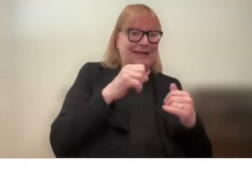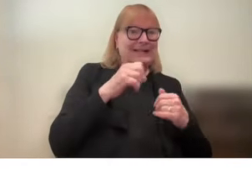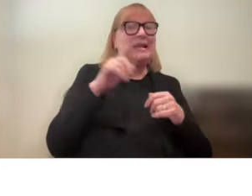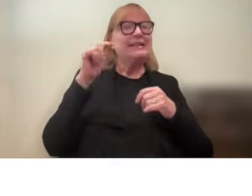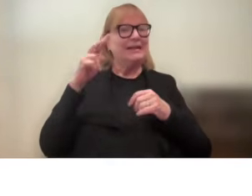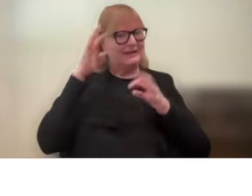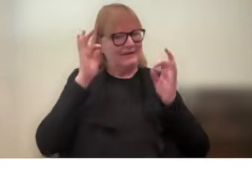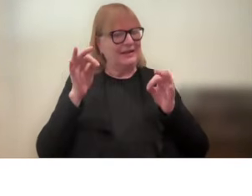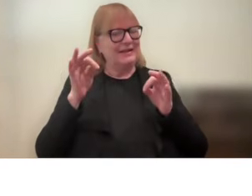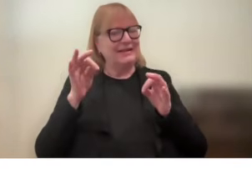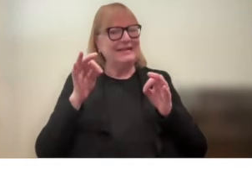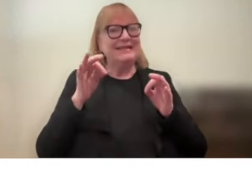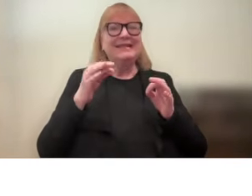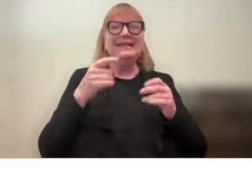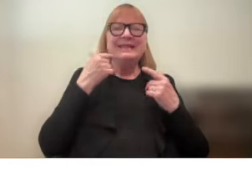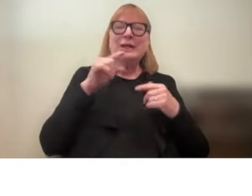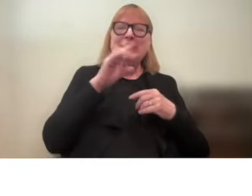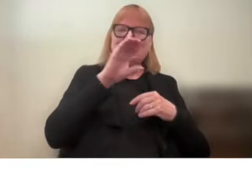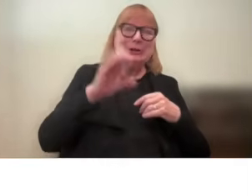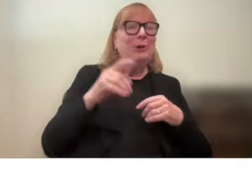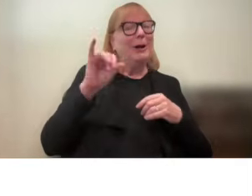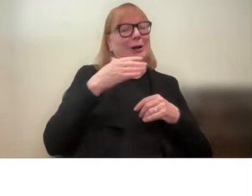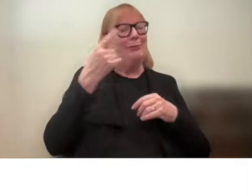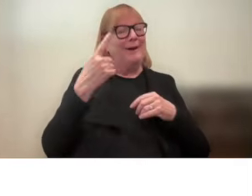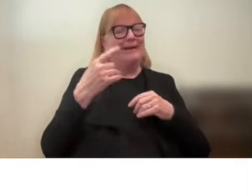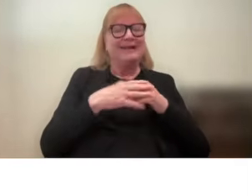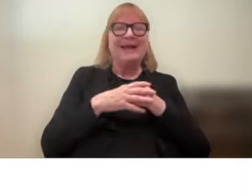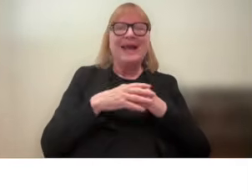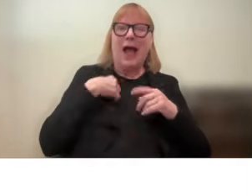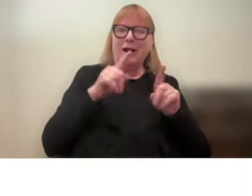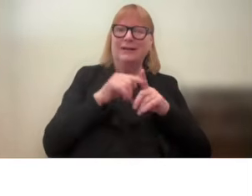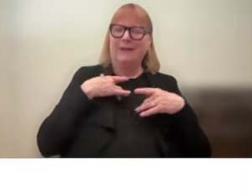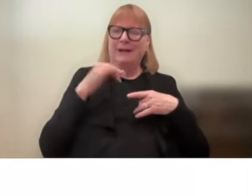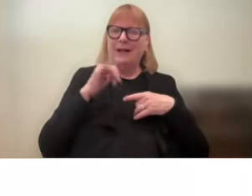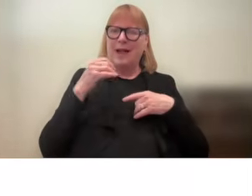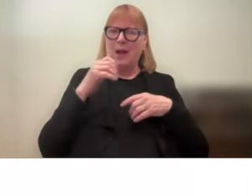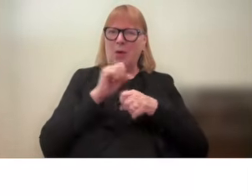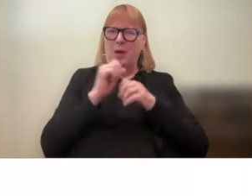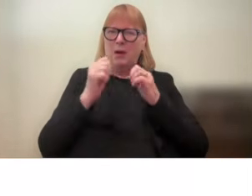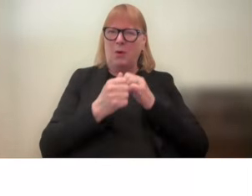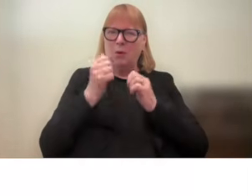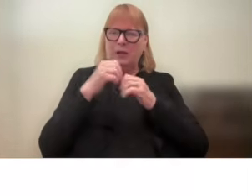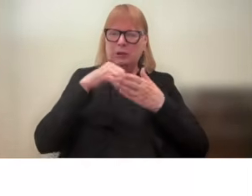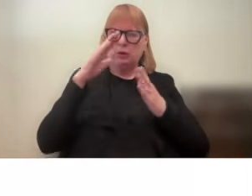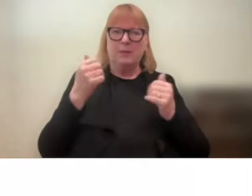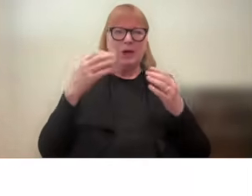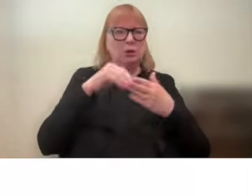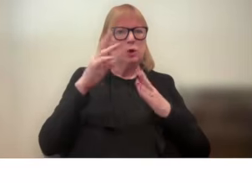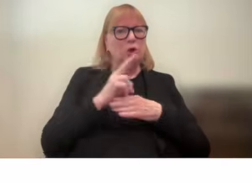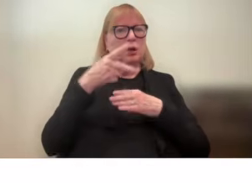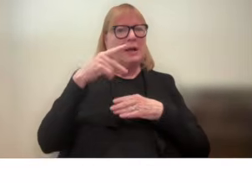TV, definitely. Zoom, that's a good one. I also feel like having worked mostly with students, a lot of students